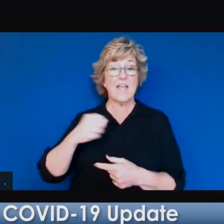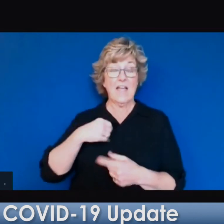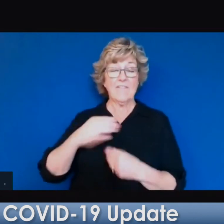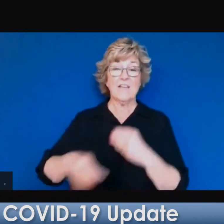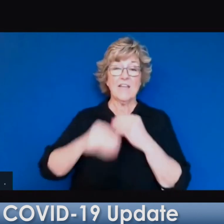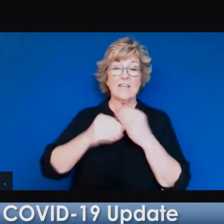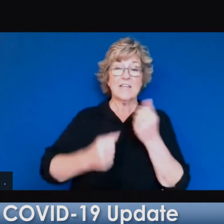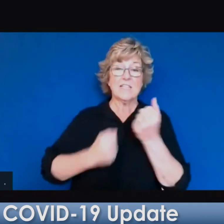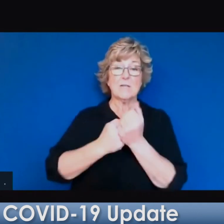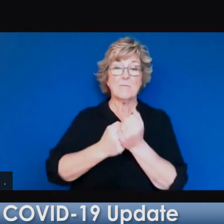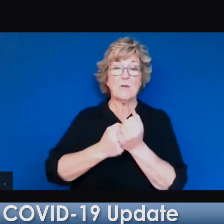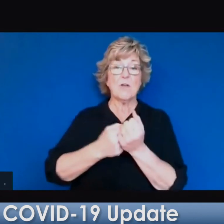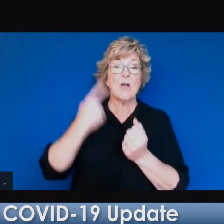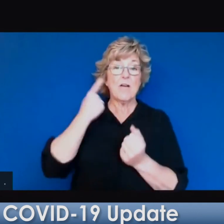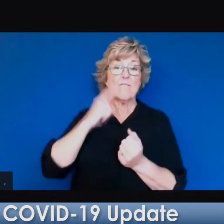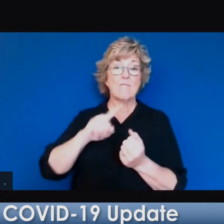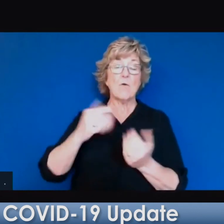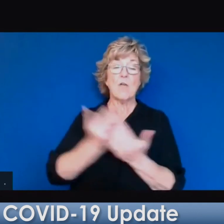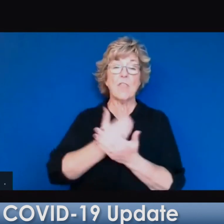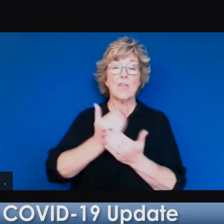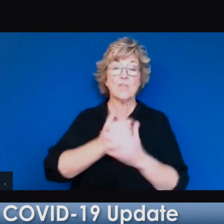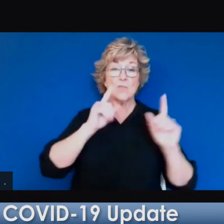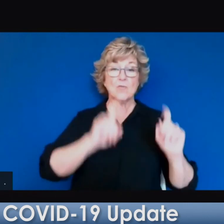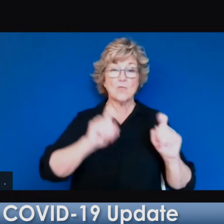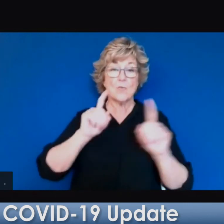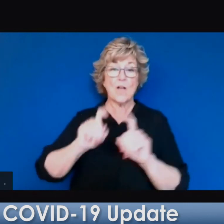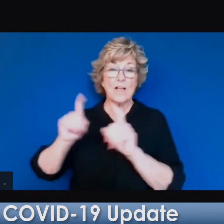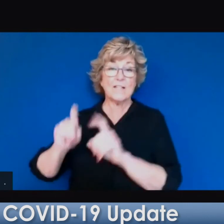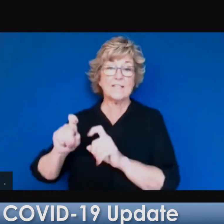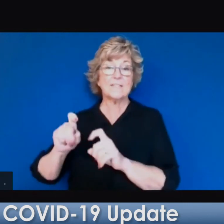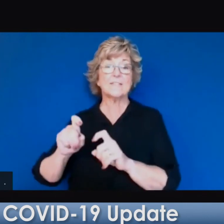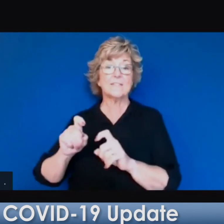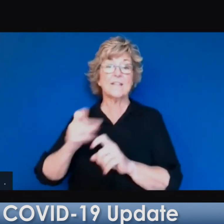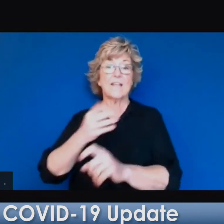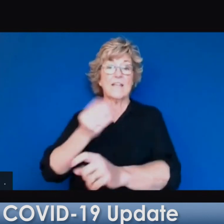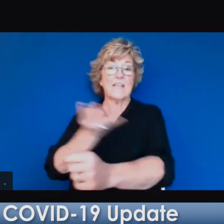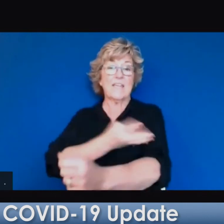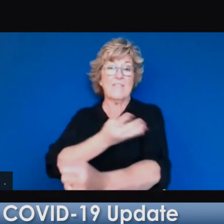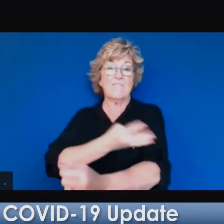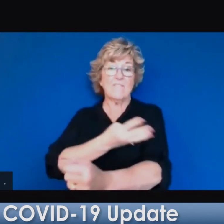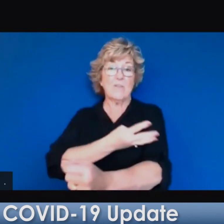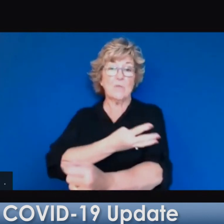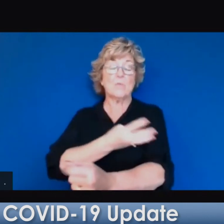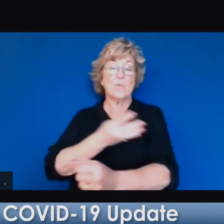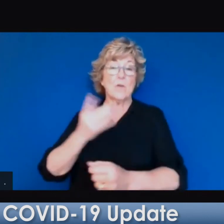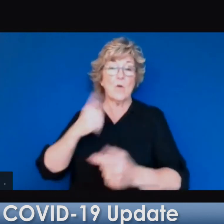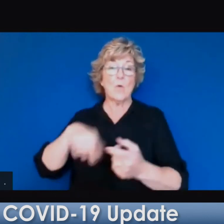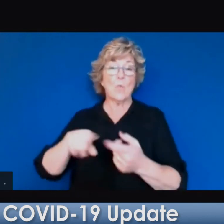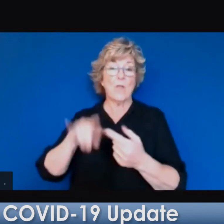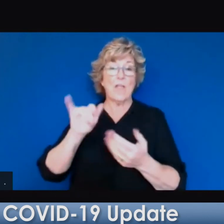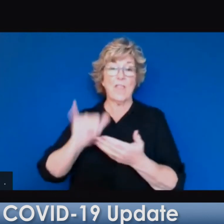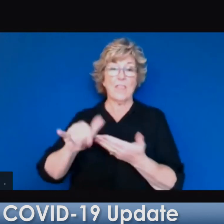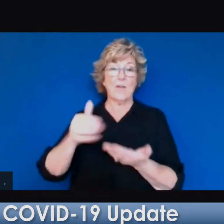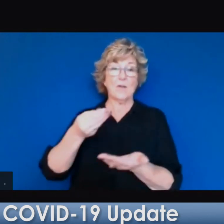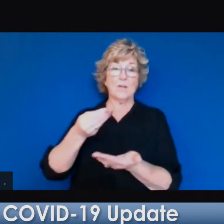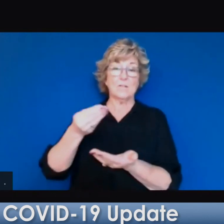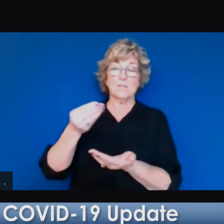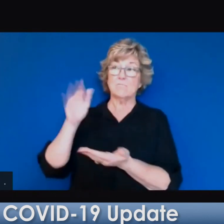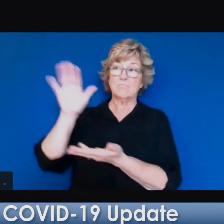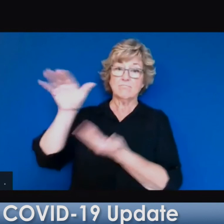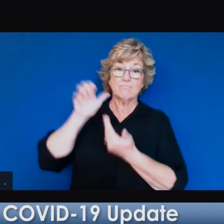for the monoclonal trials and the infusions, which we'll be doing very shortly when those resources arrive. I want to